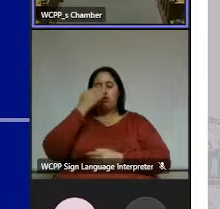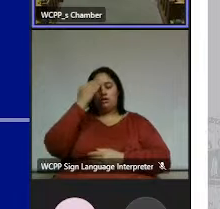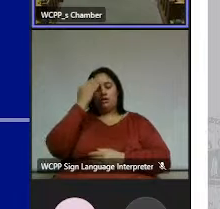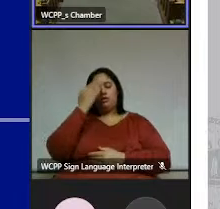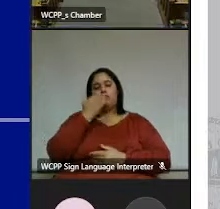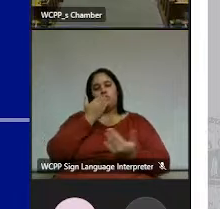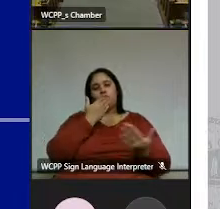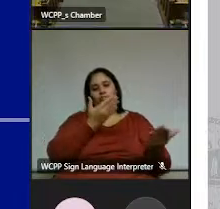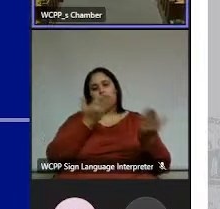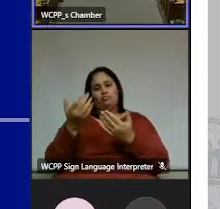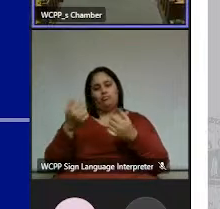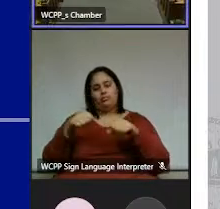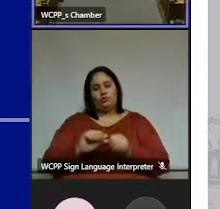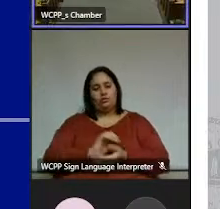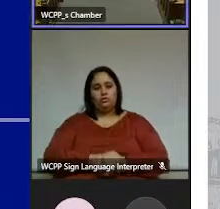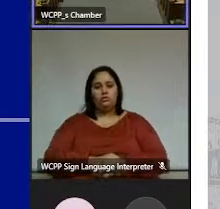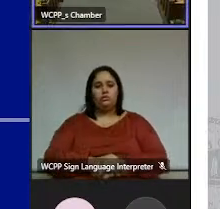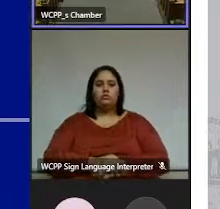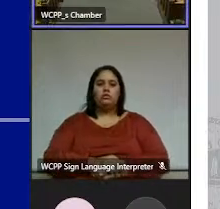Thanks.